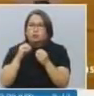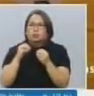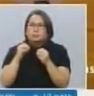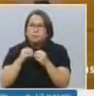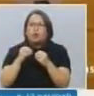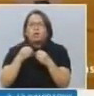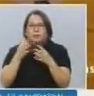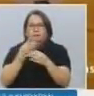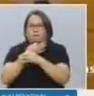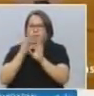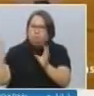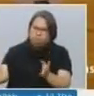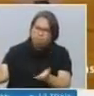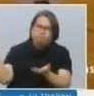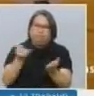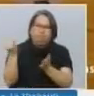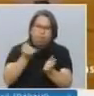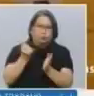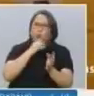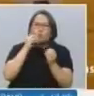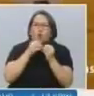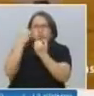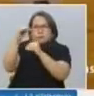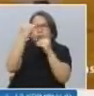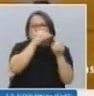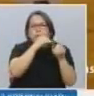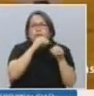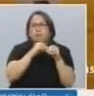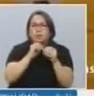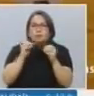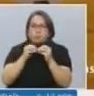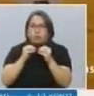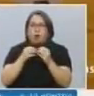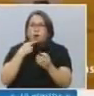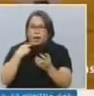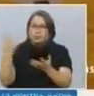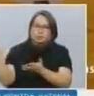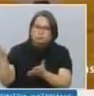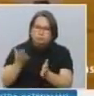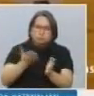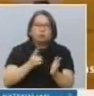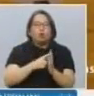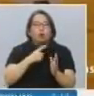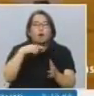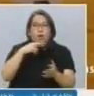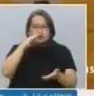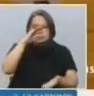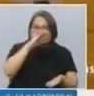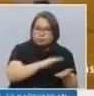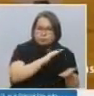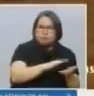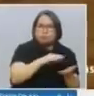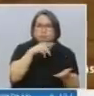imported more freely. This will give us additional resources for our farmers, reduce the price